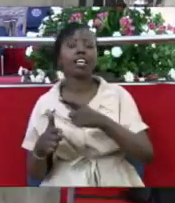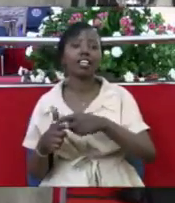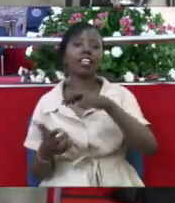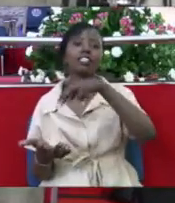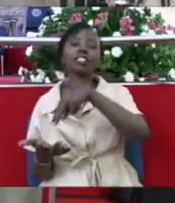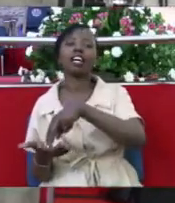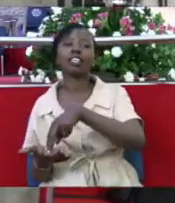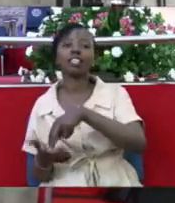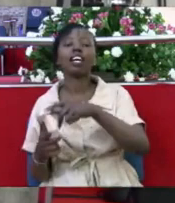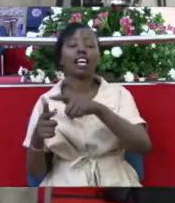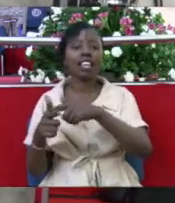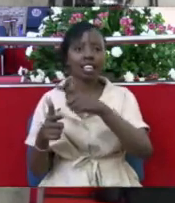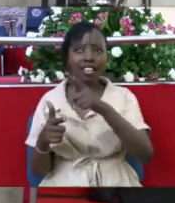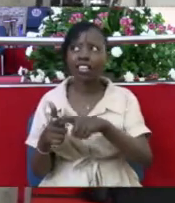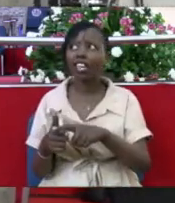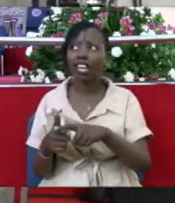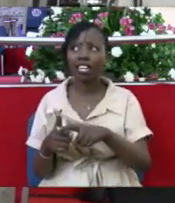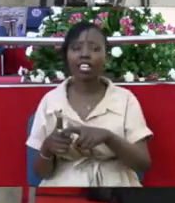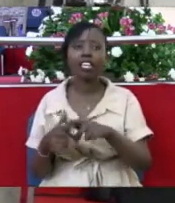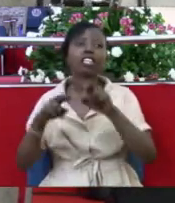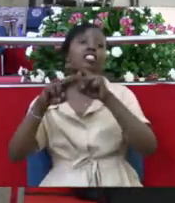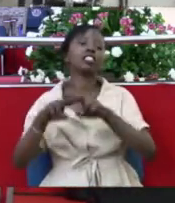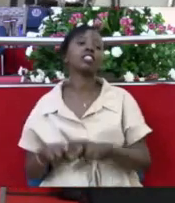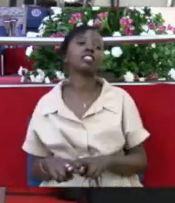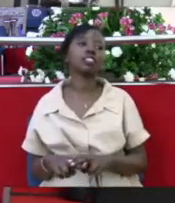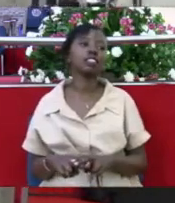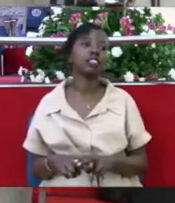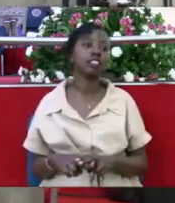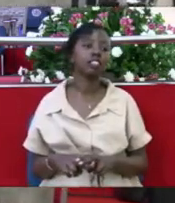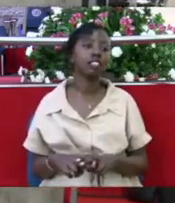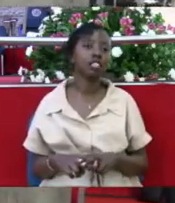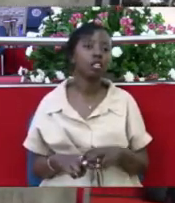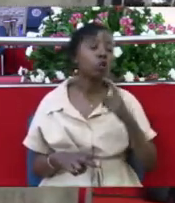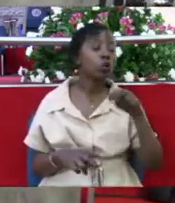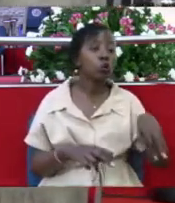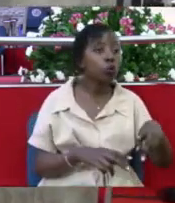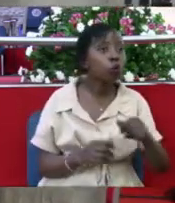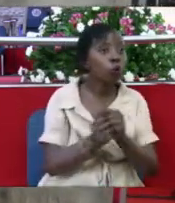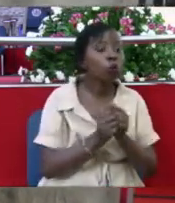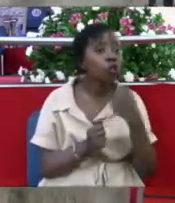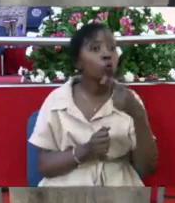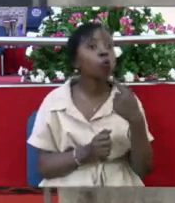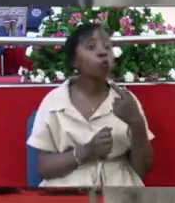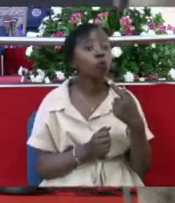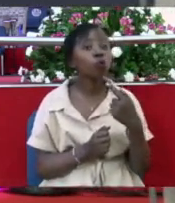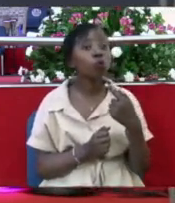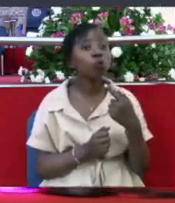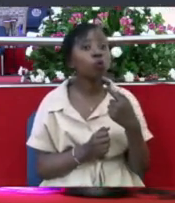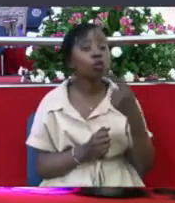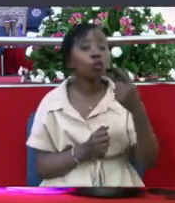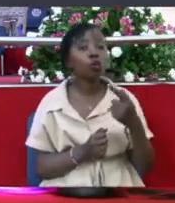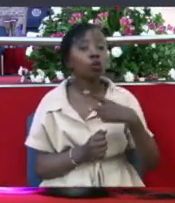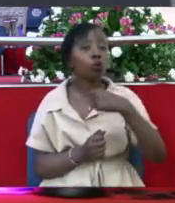Unasimama. Then you are tired, so you sit. Alafu unaketi. Who are the people that you walk with? Unatembea na nani? What places do you find